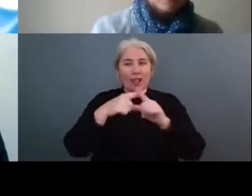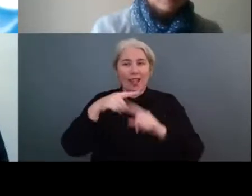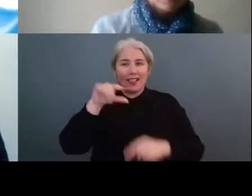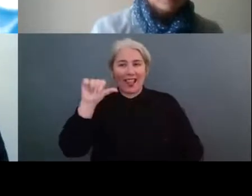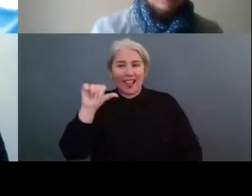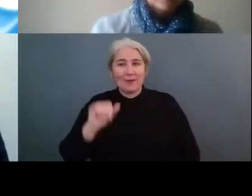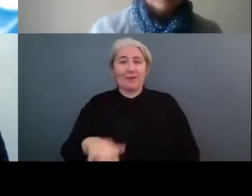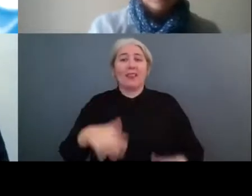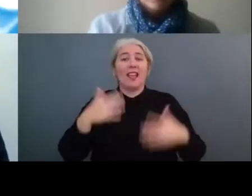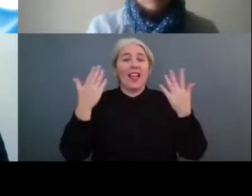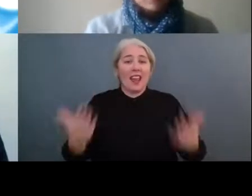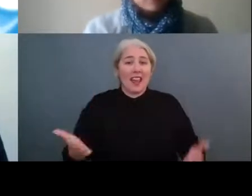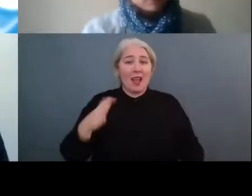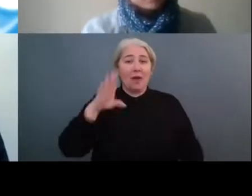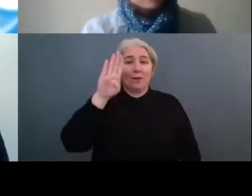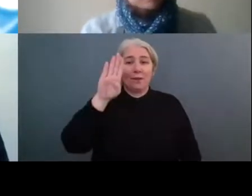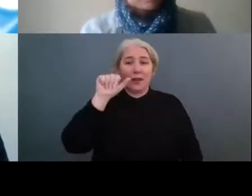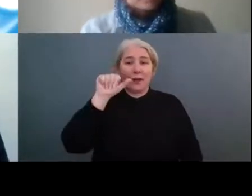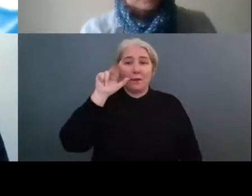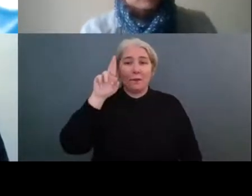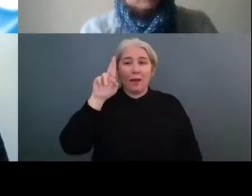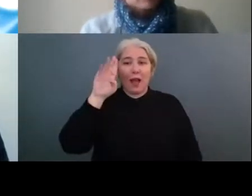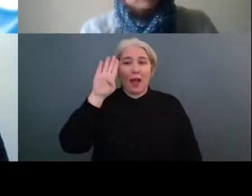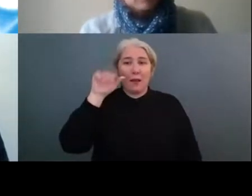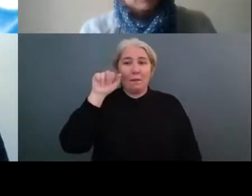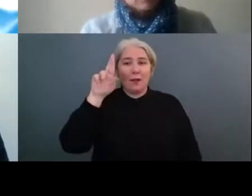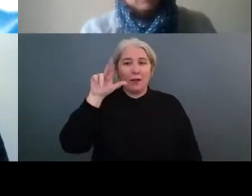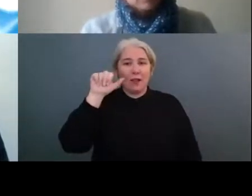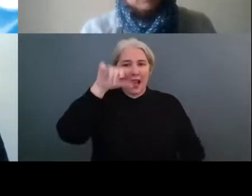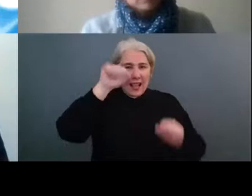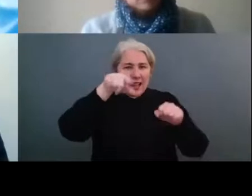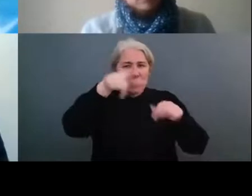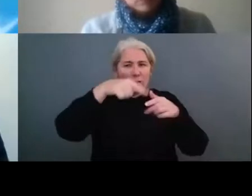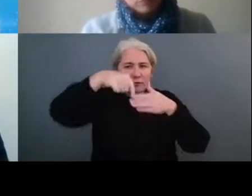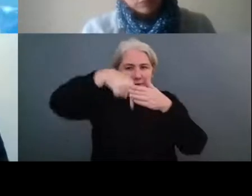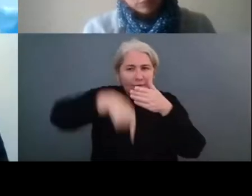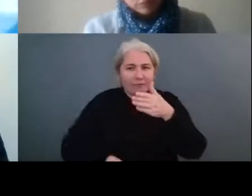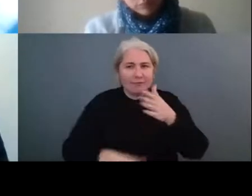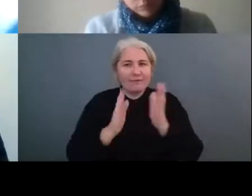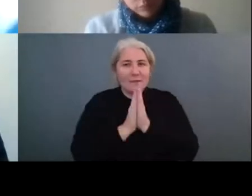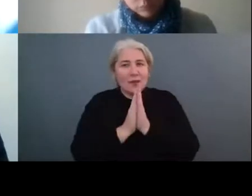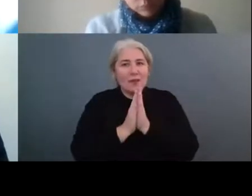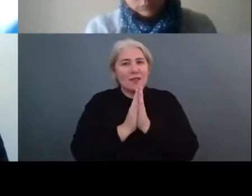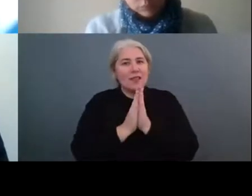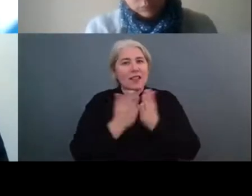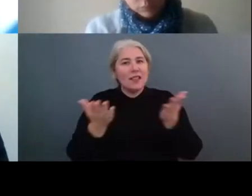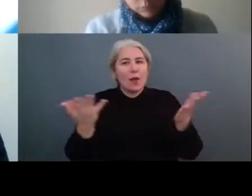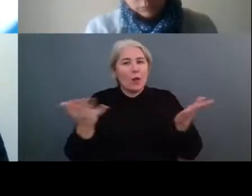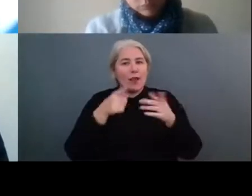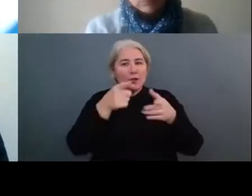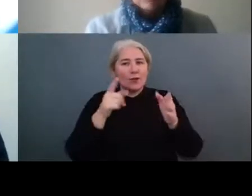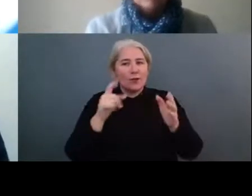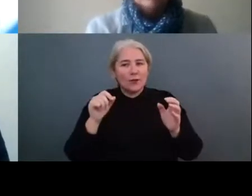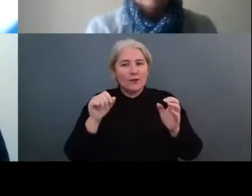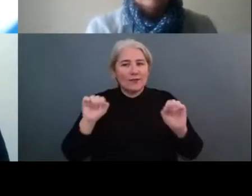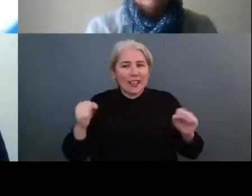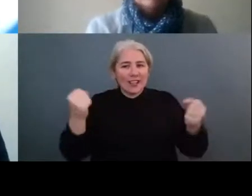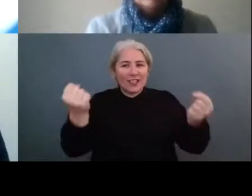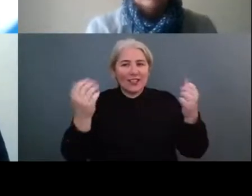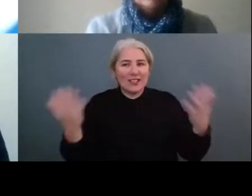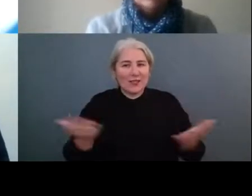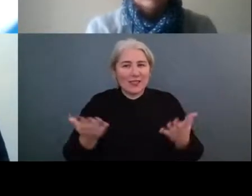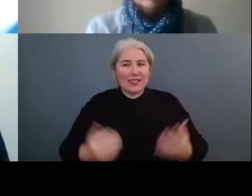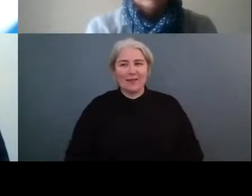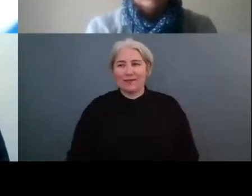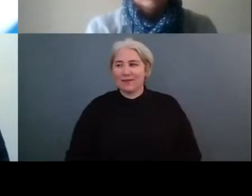us in details what is the action you're actually having on the